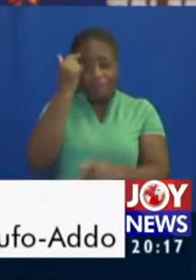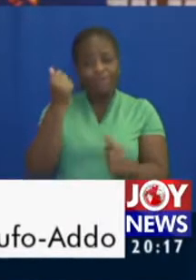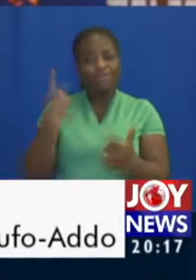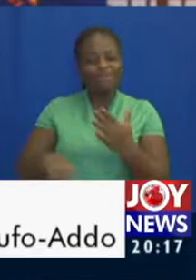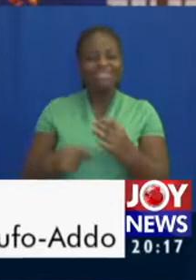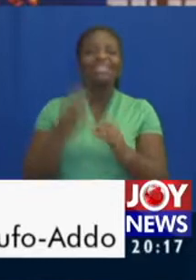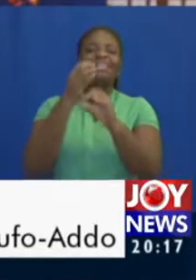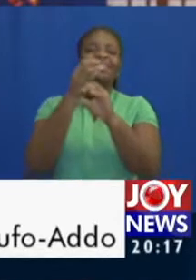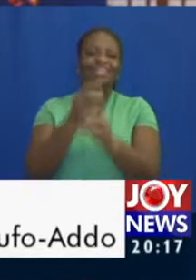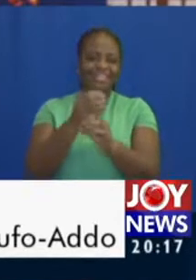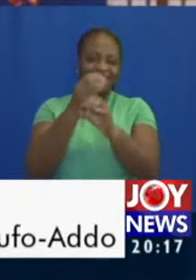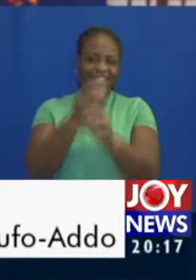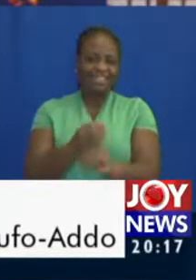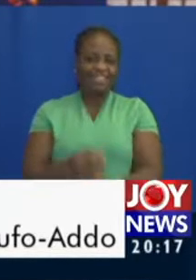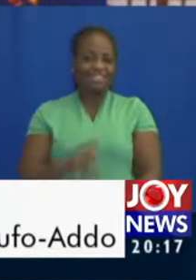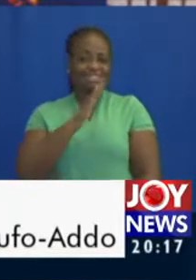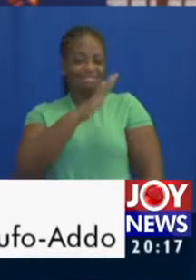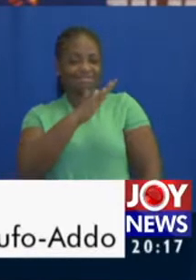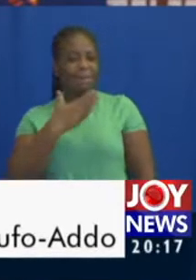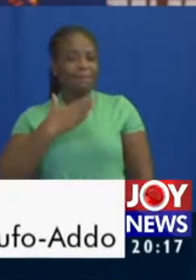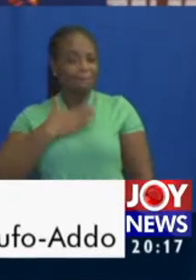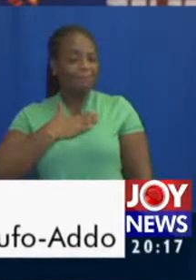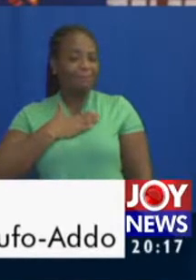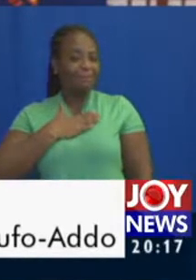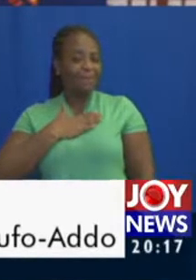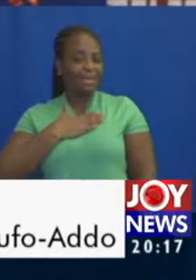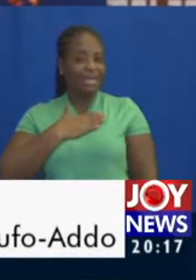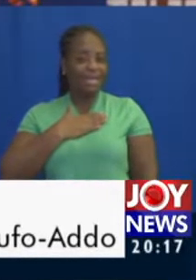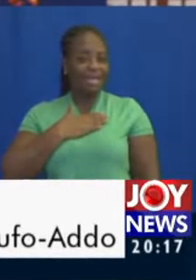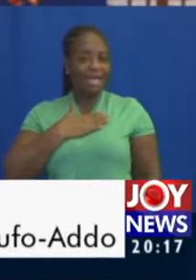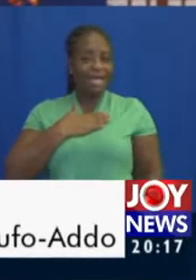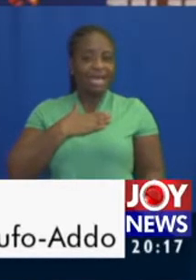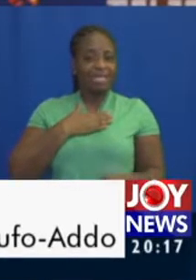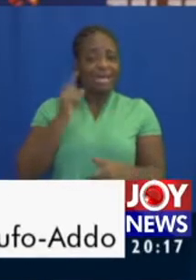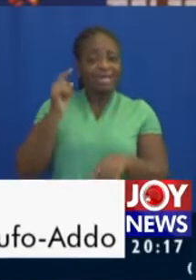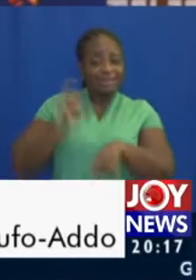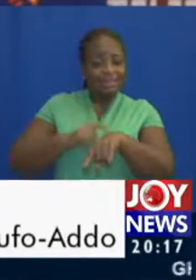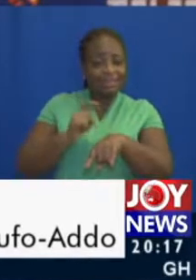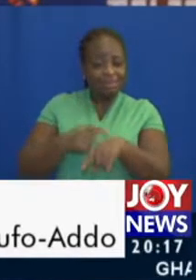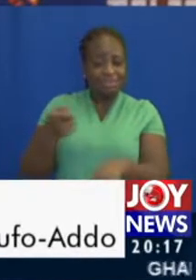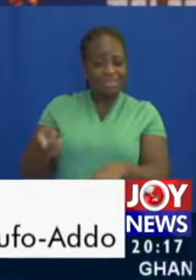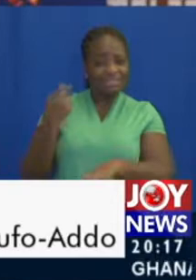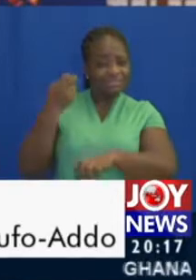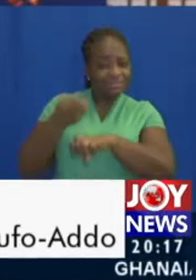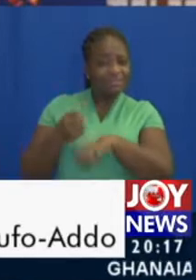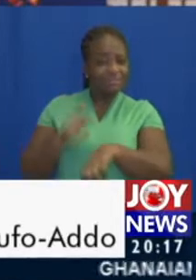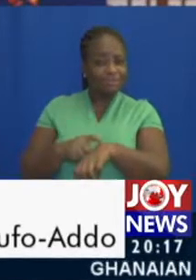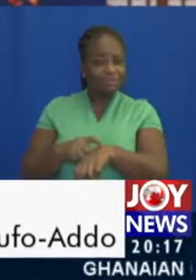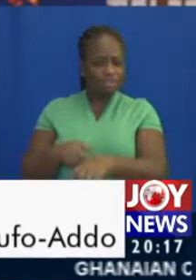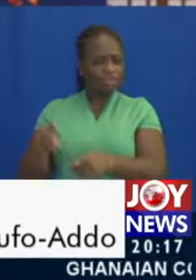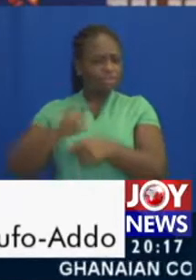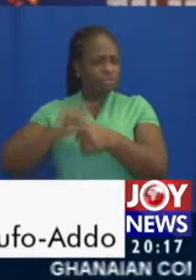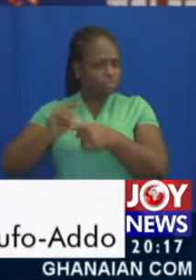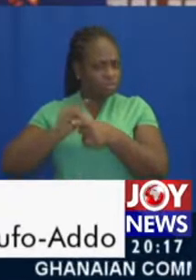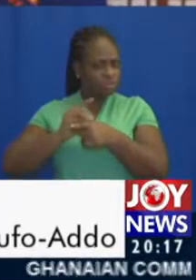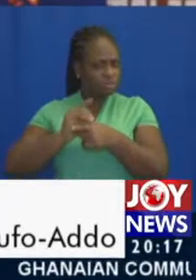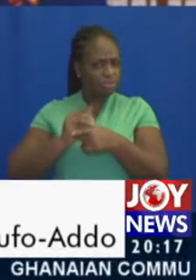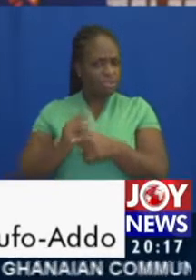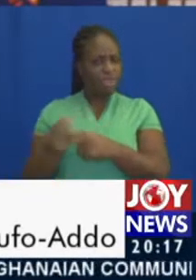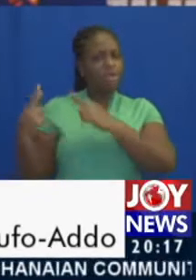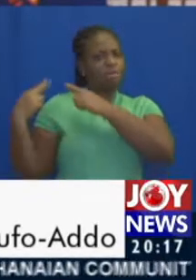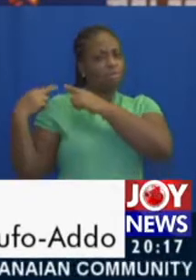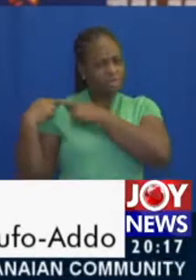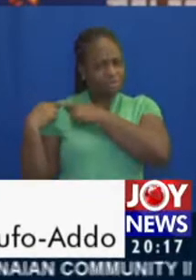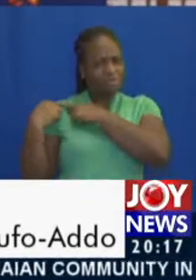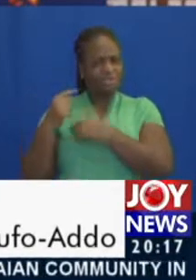my conviction that in times of crises, it is the duty of a responsible and sensitive